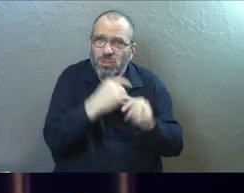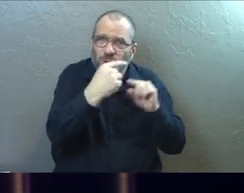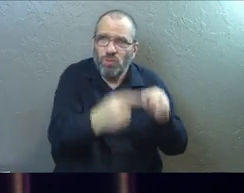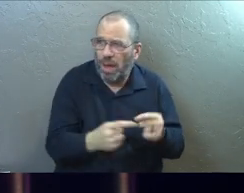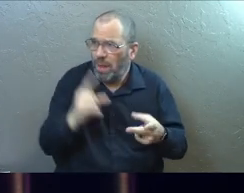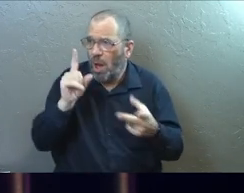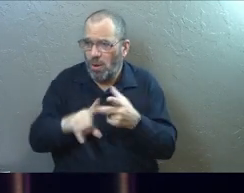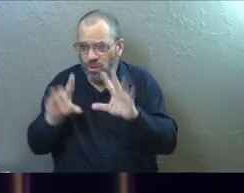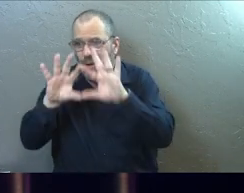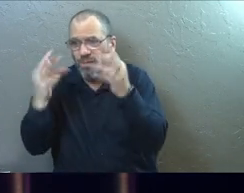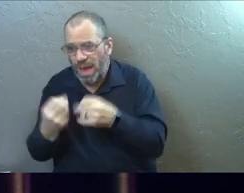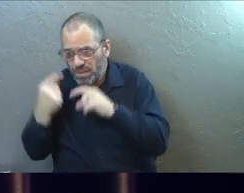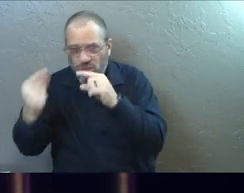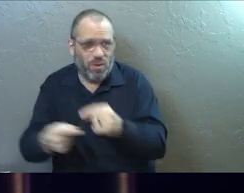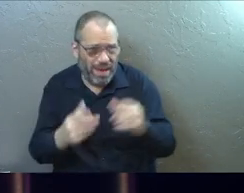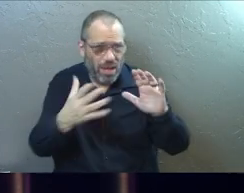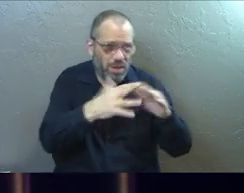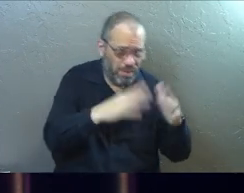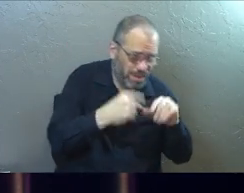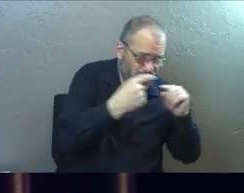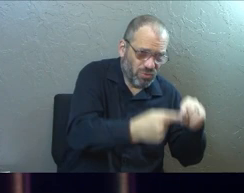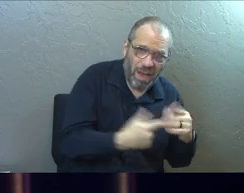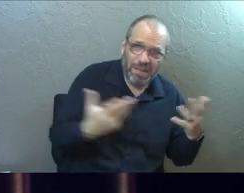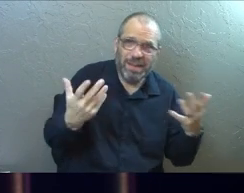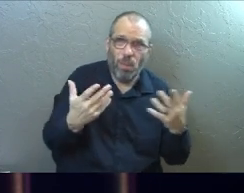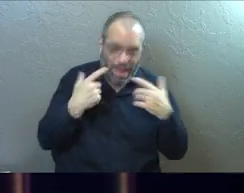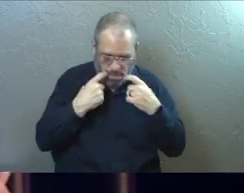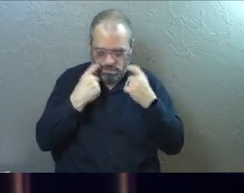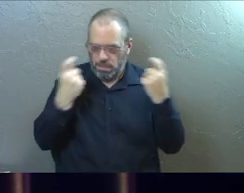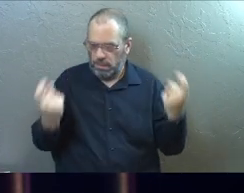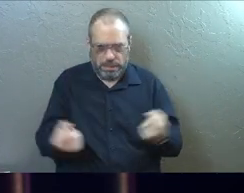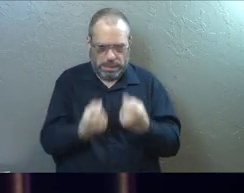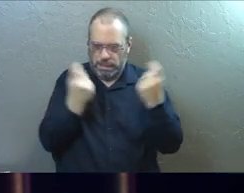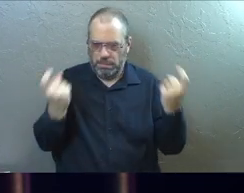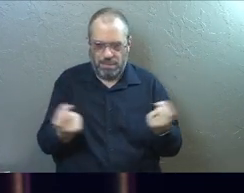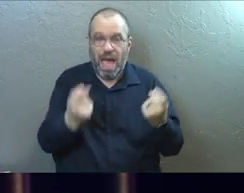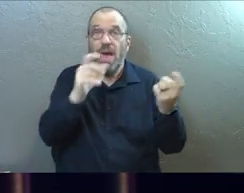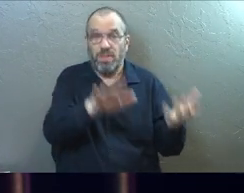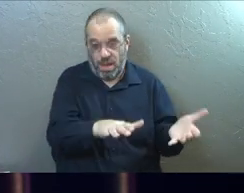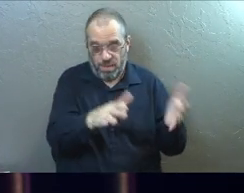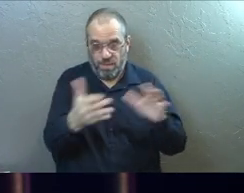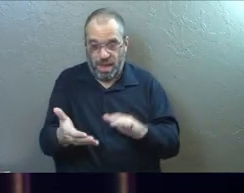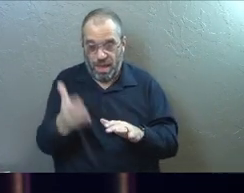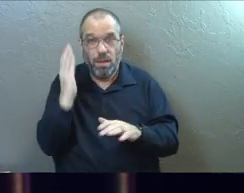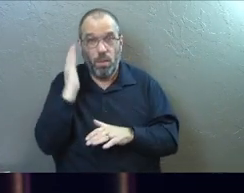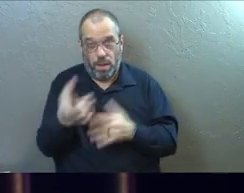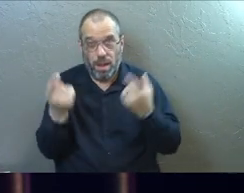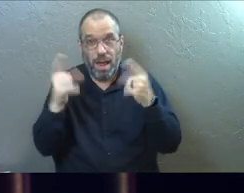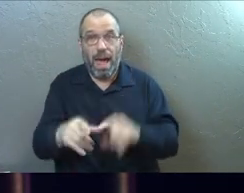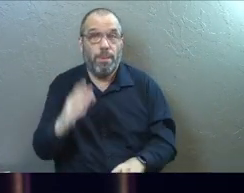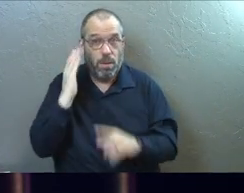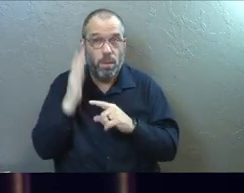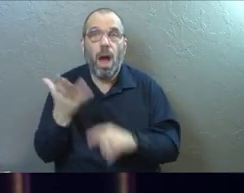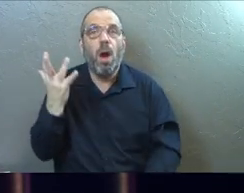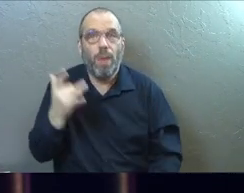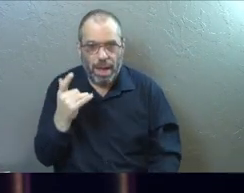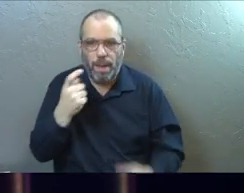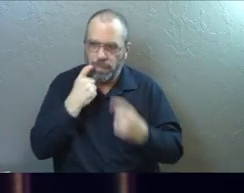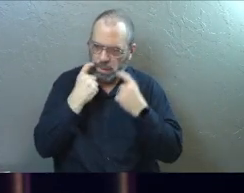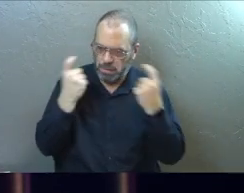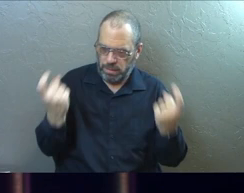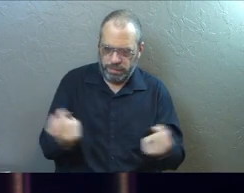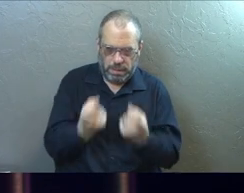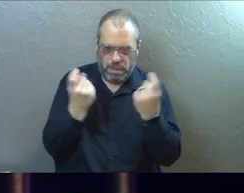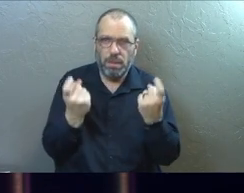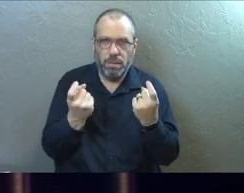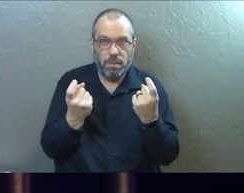struggling and your family is struggling and your community is struggling. Like there is death coming into your life because of the sin